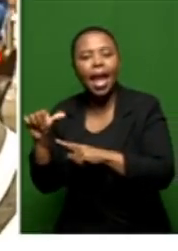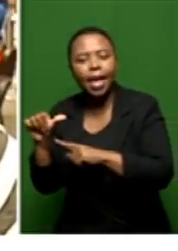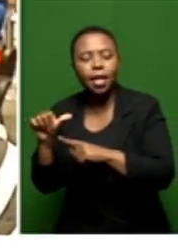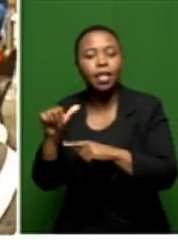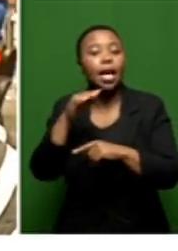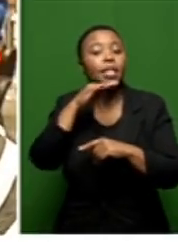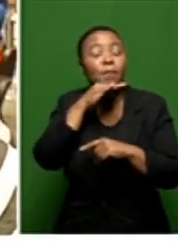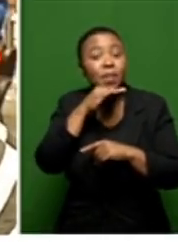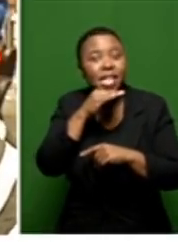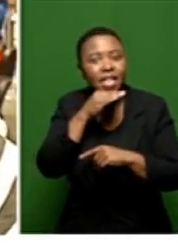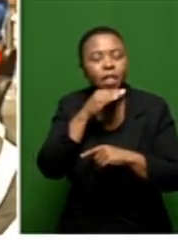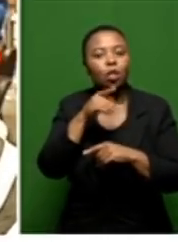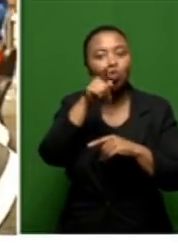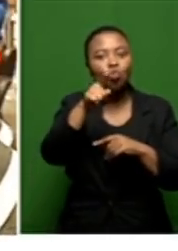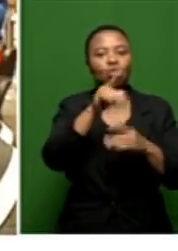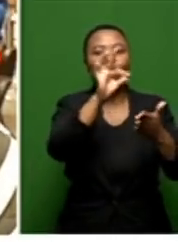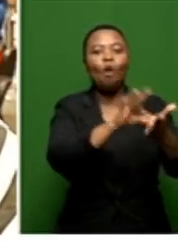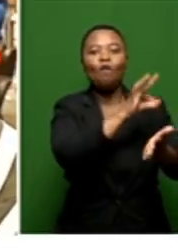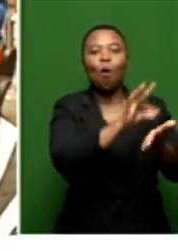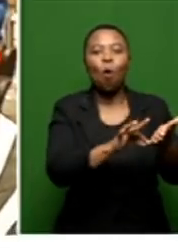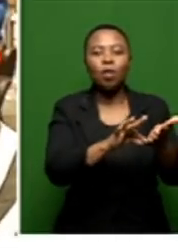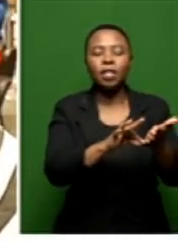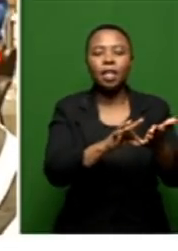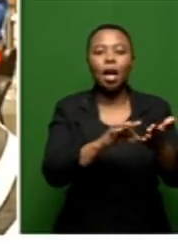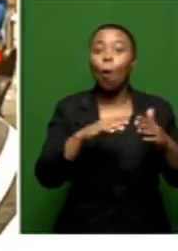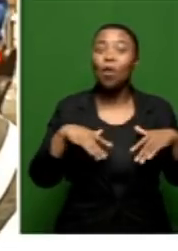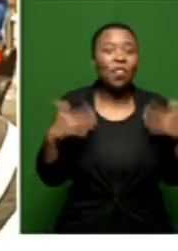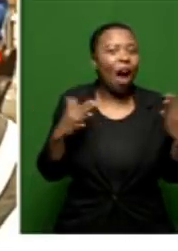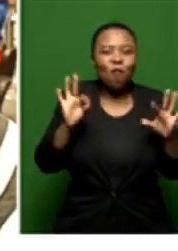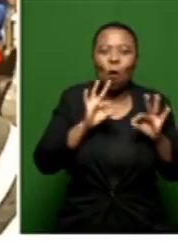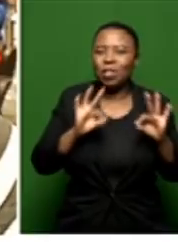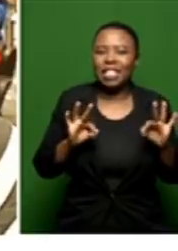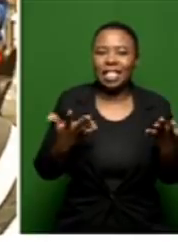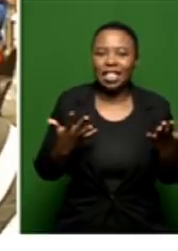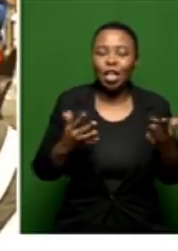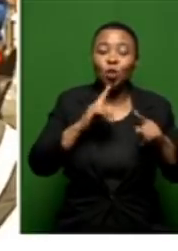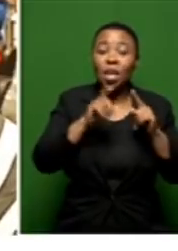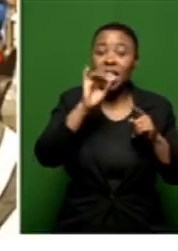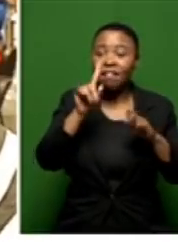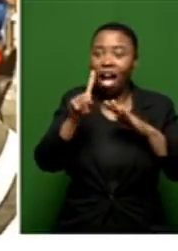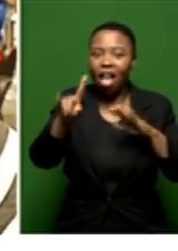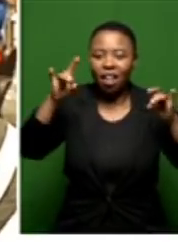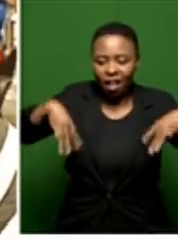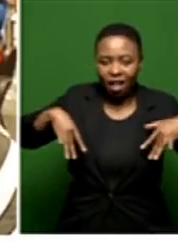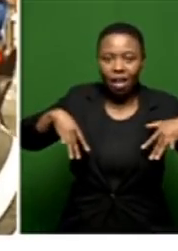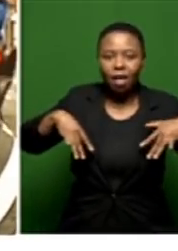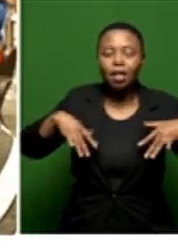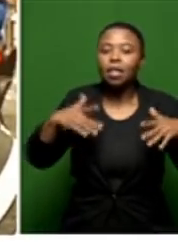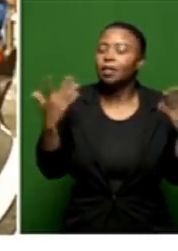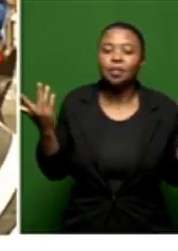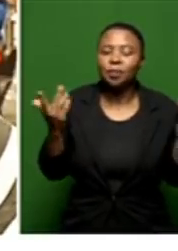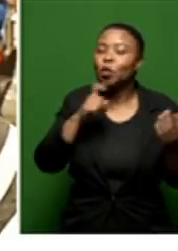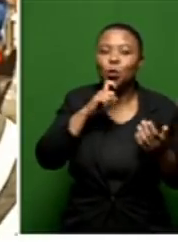means that you're kind of voting without voting for the party. And so your protest of not going to the polls actually ends up being